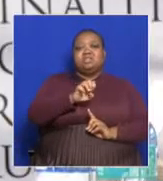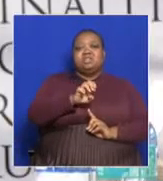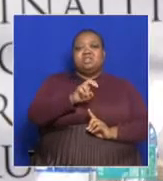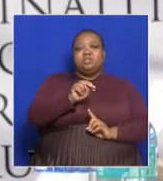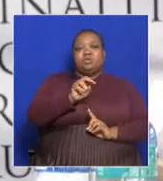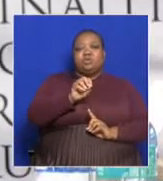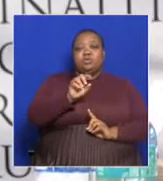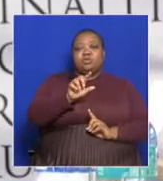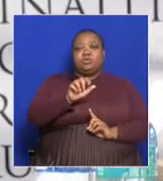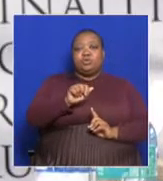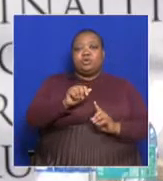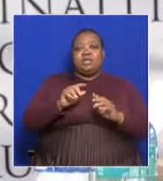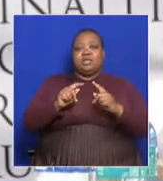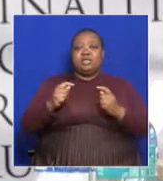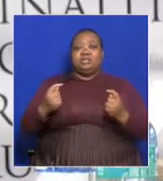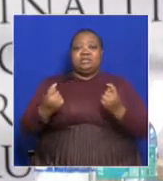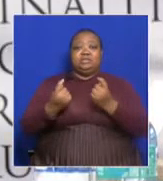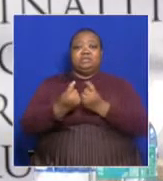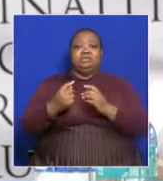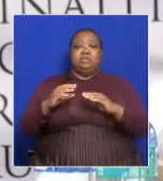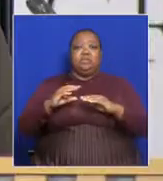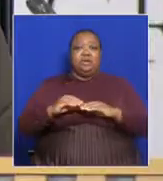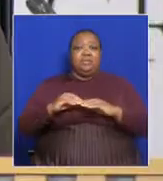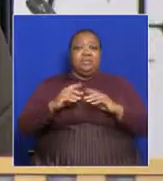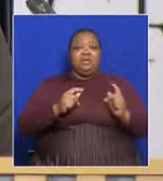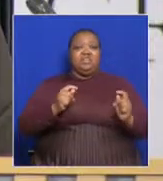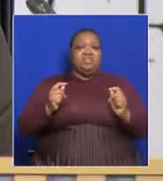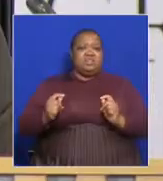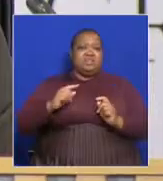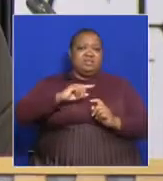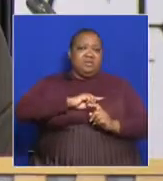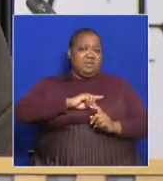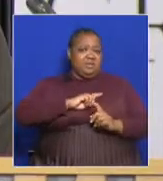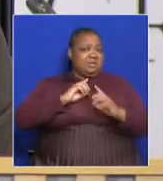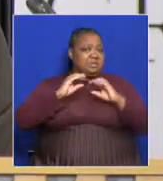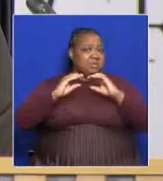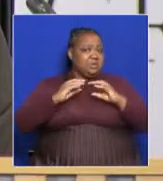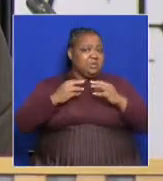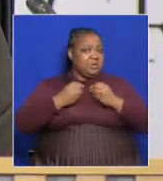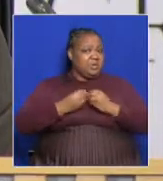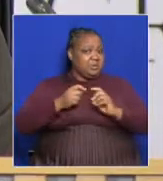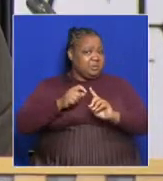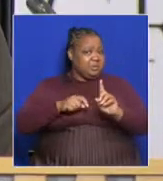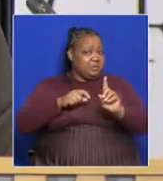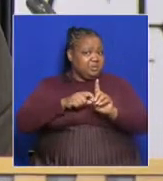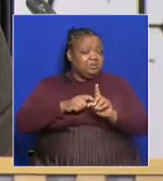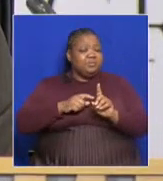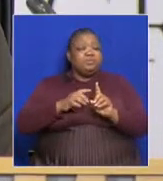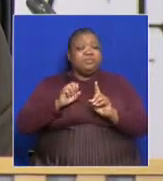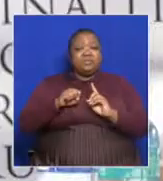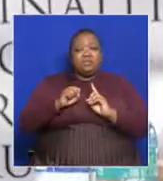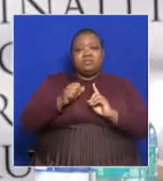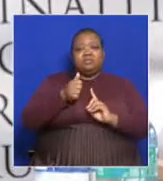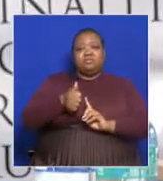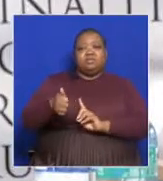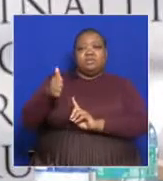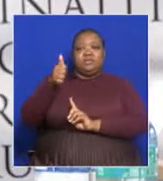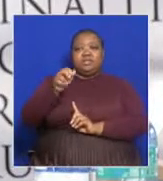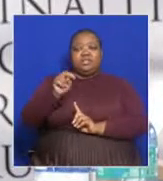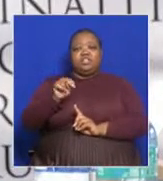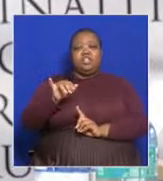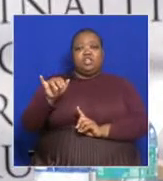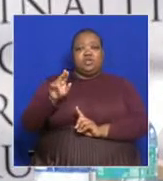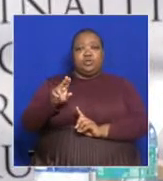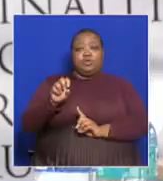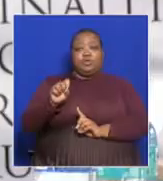team is being transferred? Did you engage with anyone about this? Yes, I did engage with Brigadier Newswa. And what was the